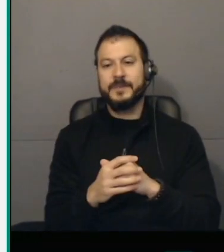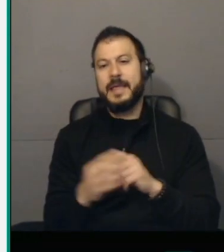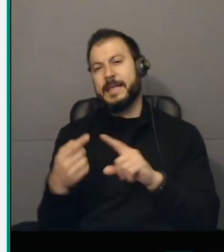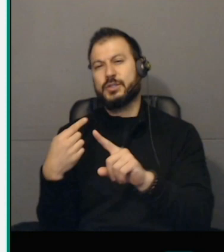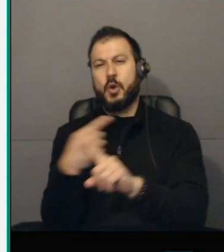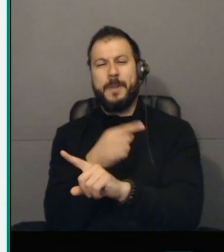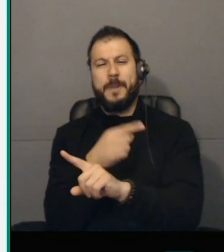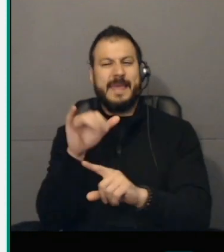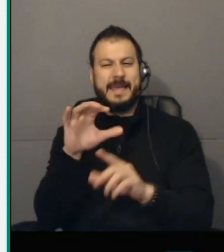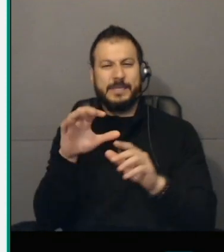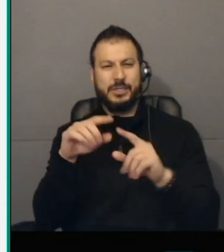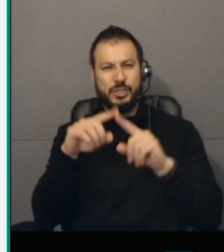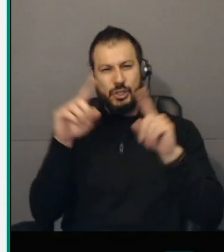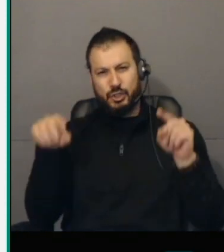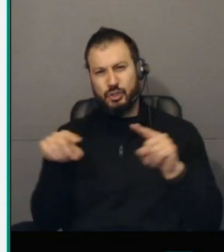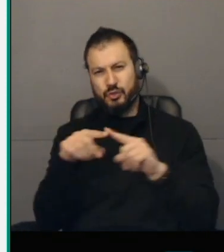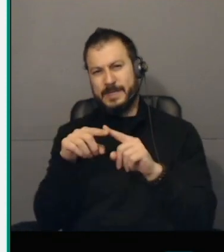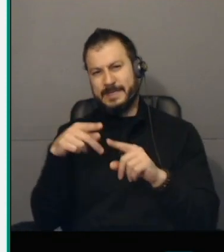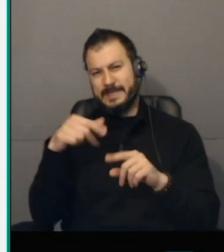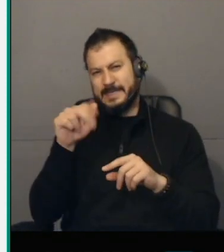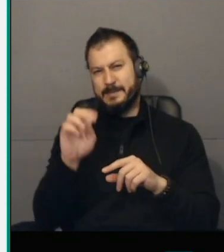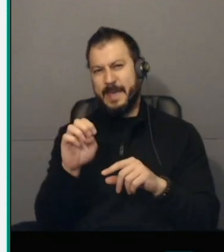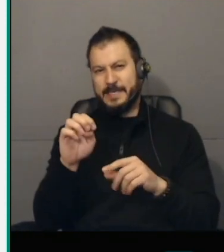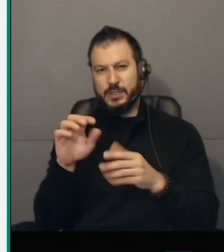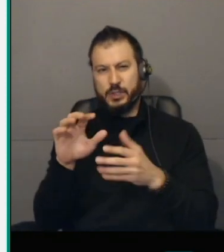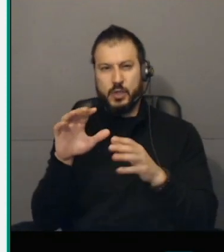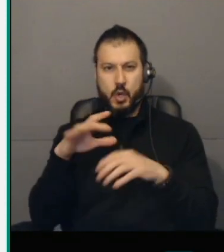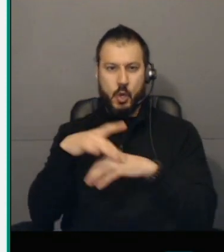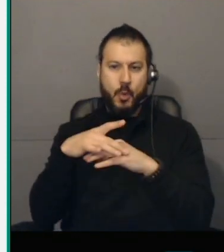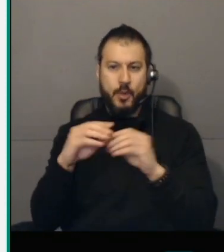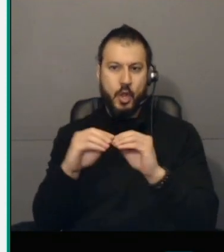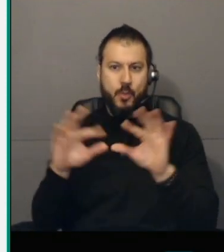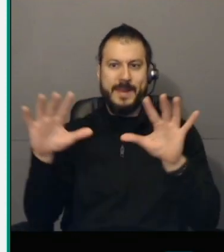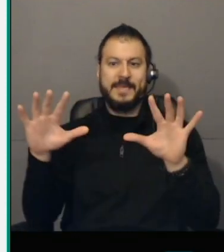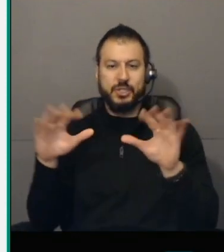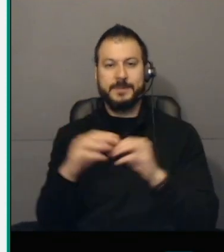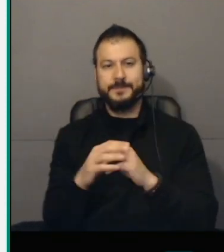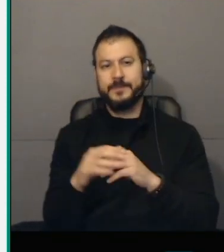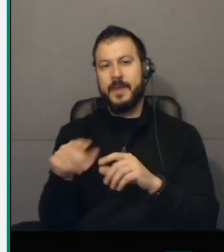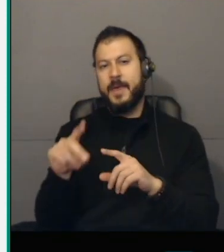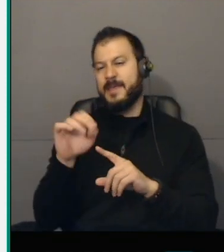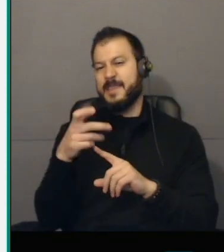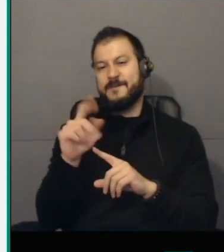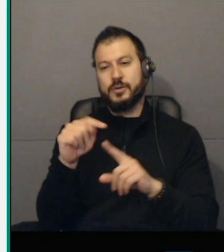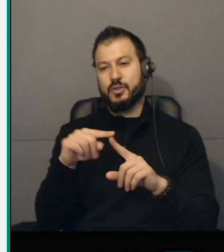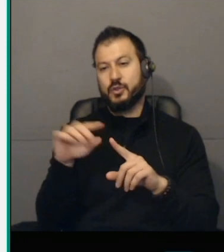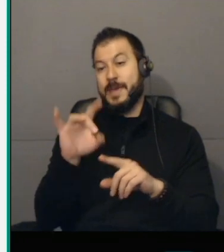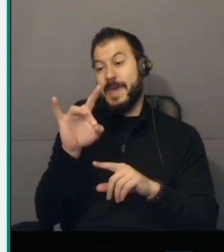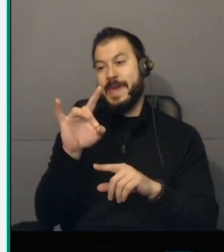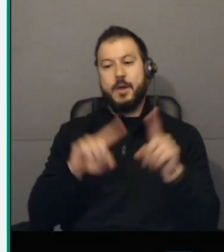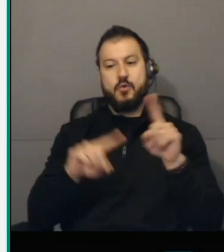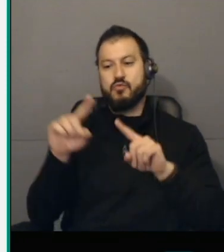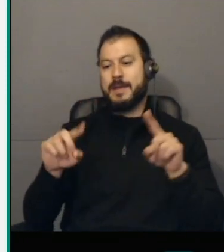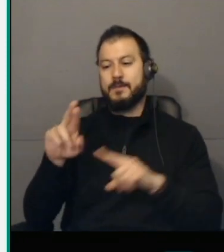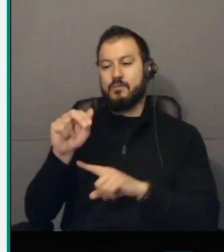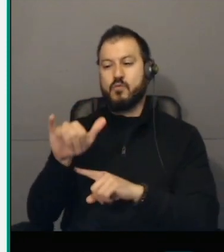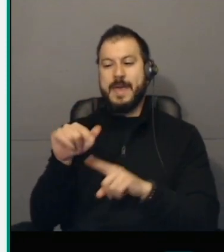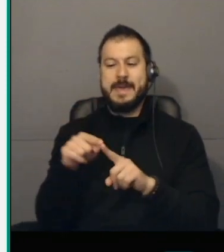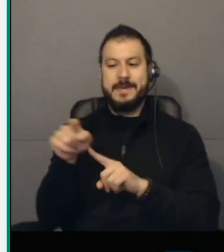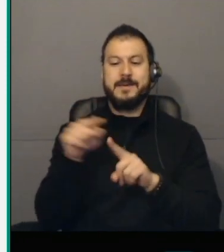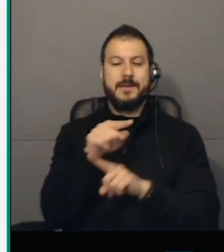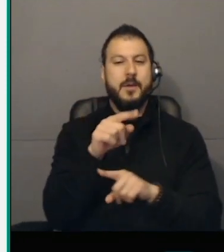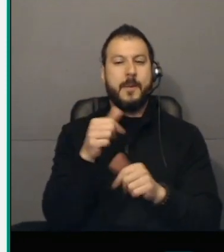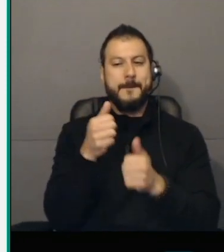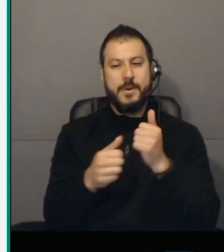So let's go back to that screen space global illumination pass I hinted at. Screen space global illumination defaults to firing 8 random rays per pixels